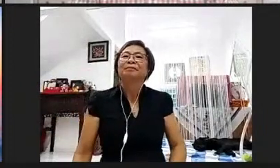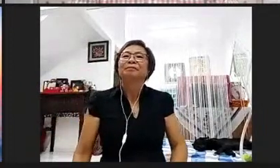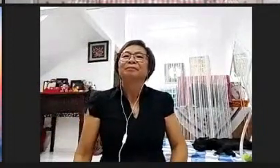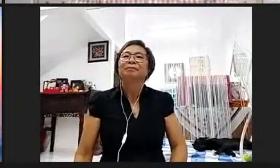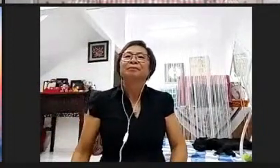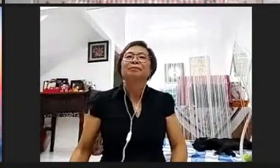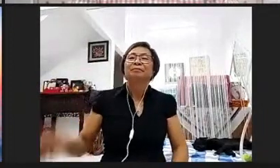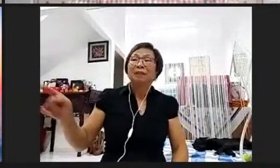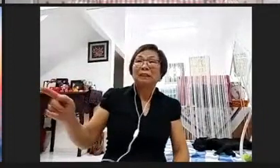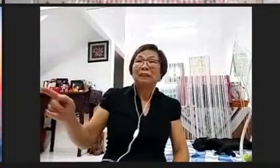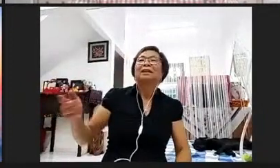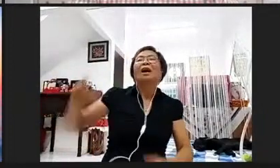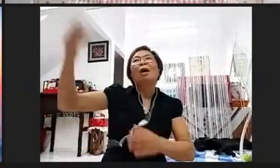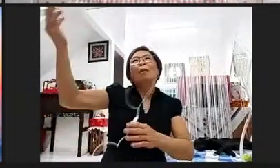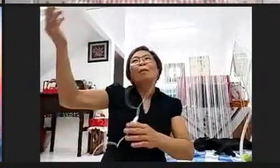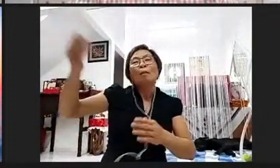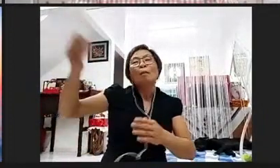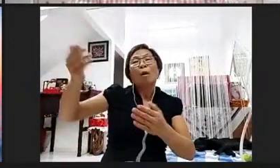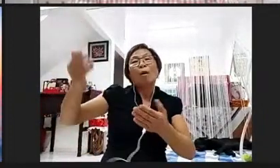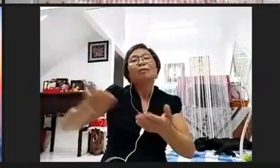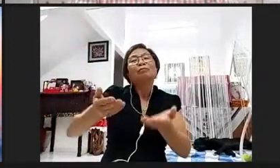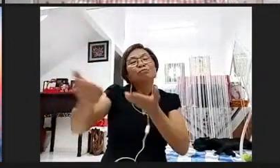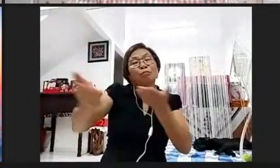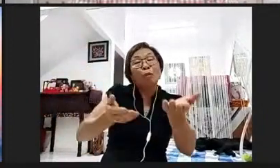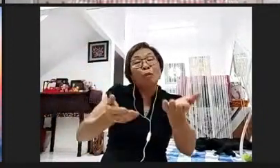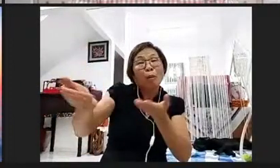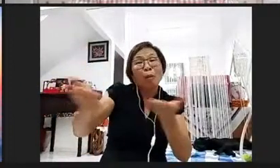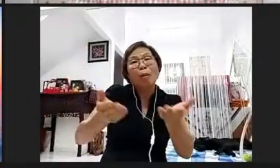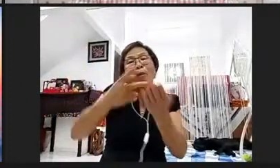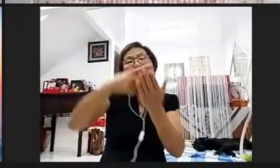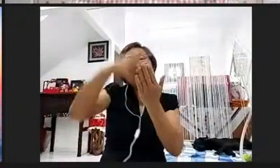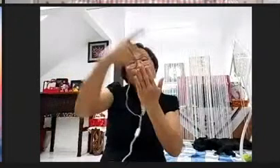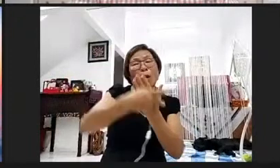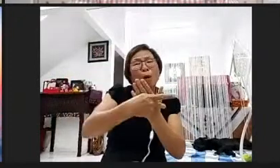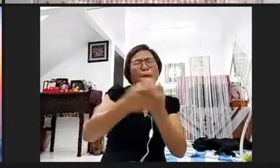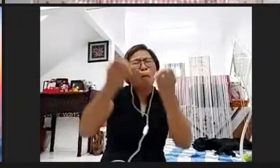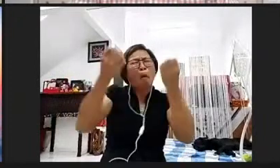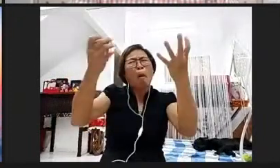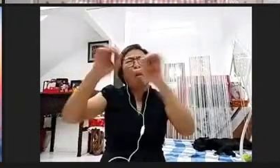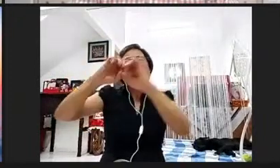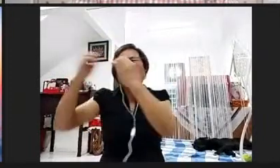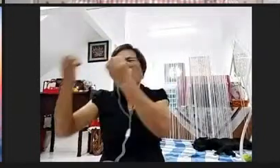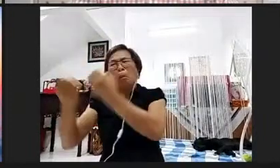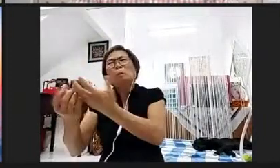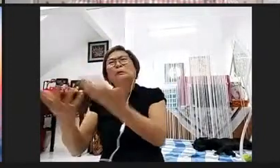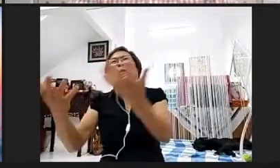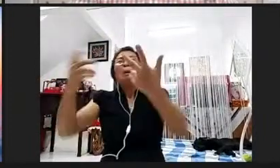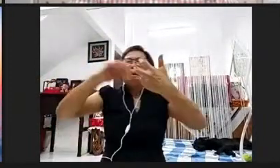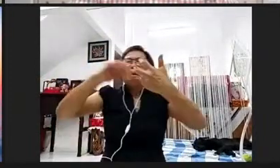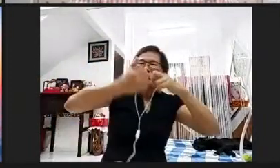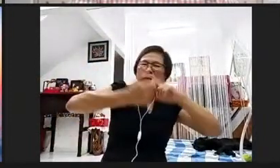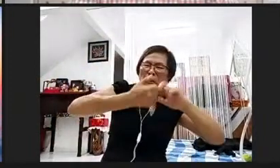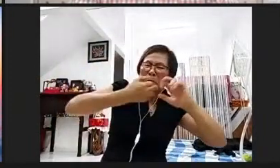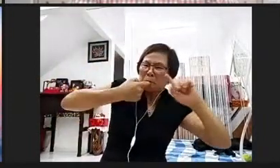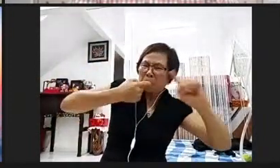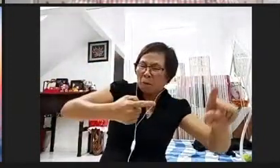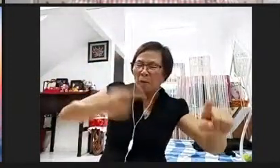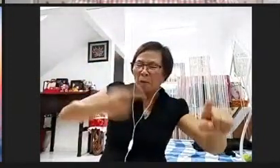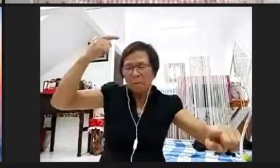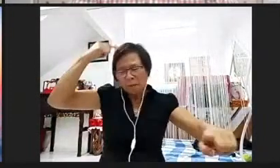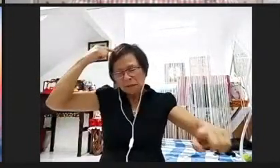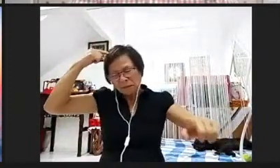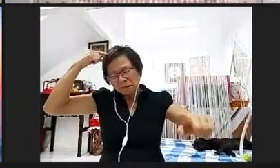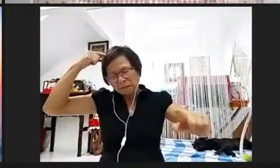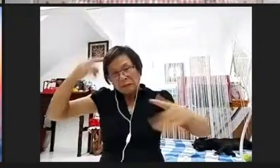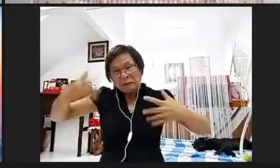Delivered programs for a wide range of organizations, including crisis response, mental health